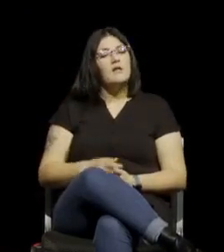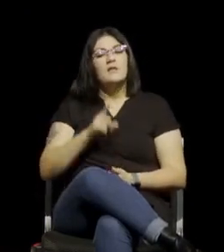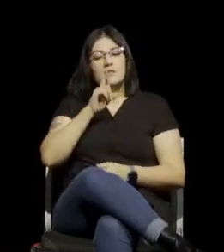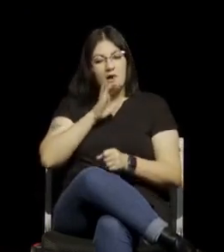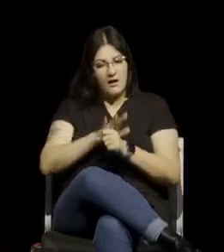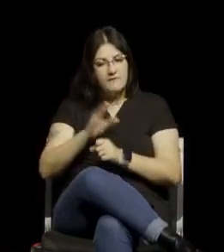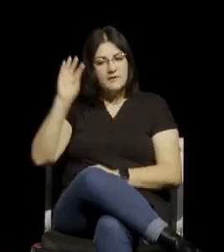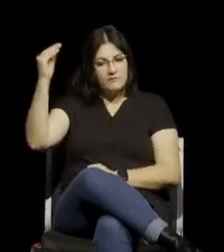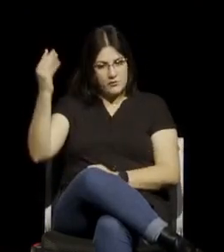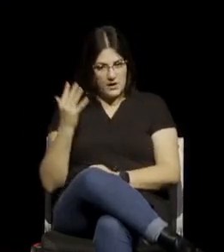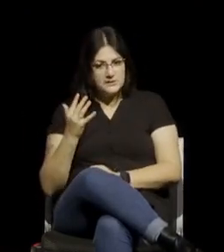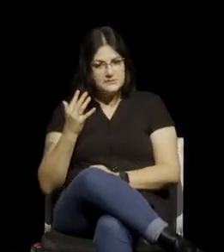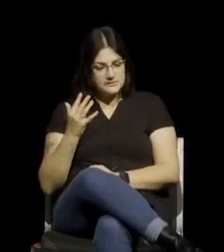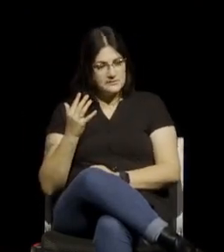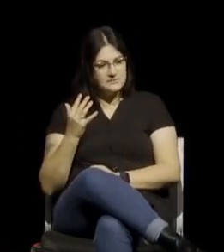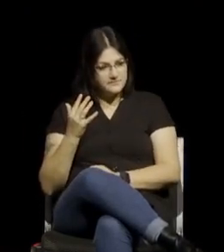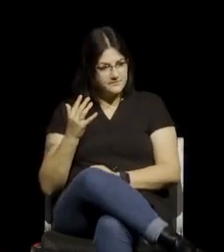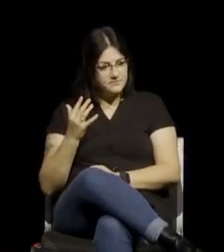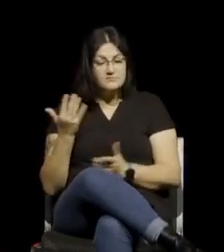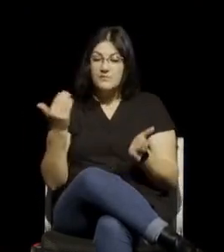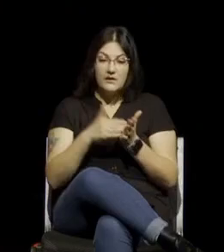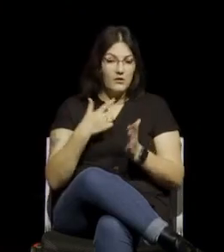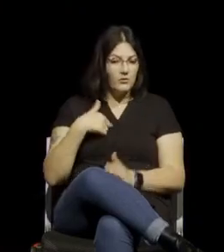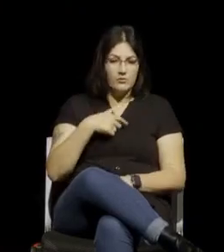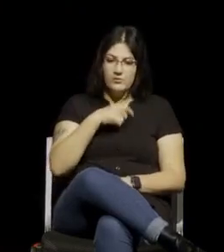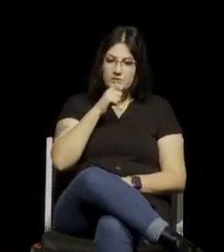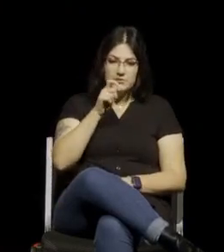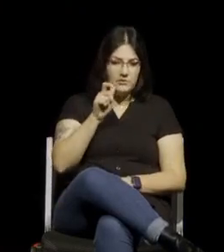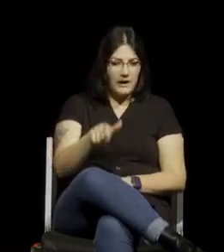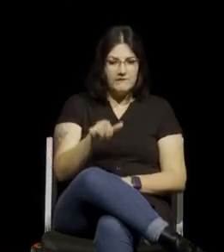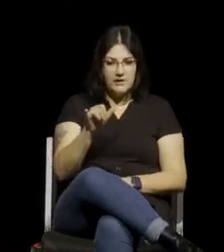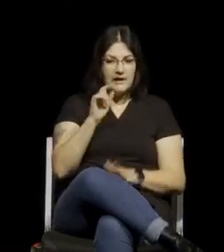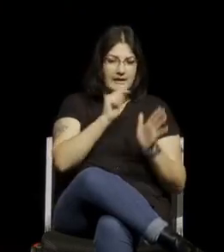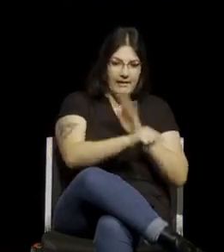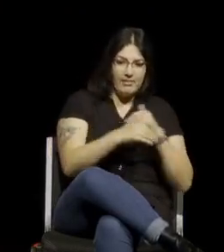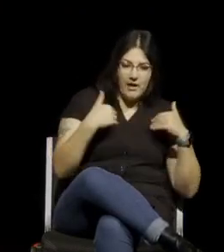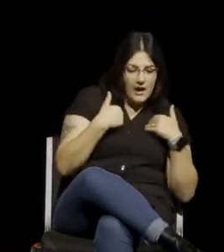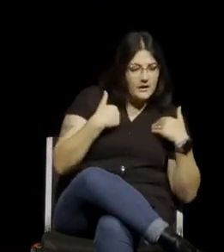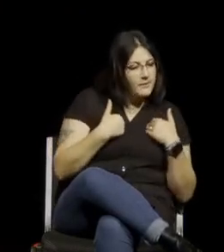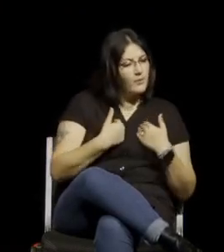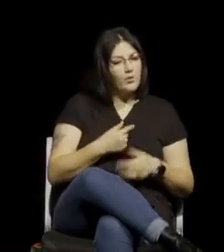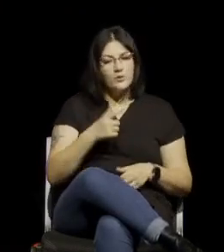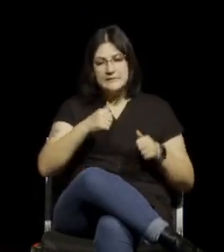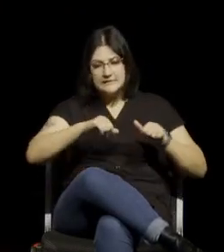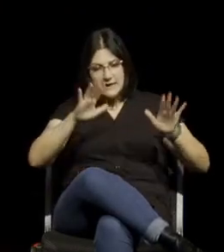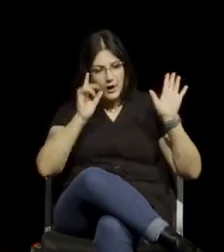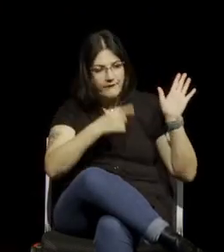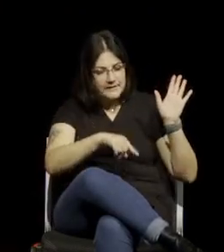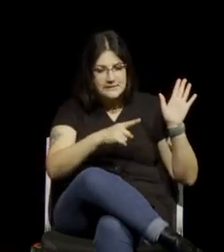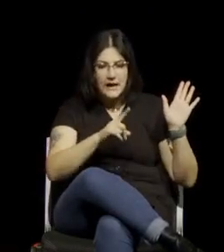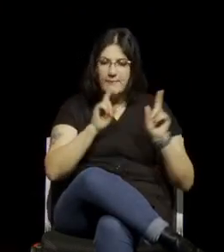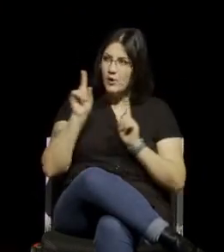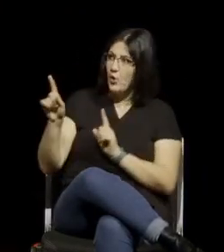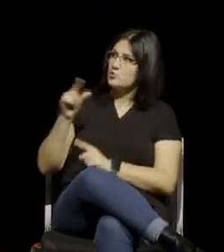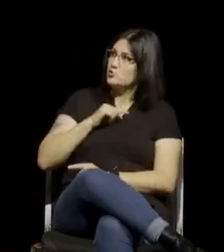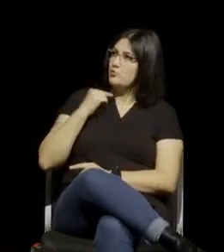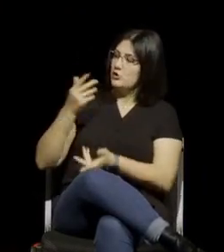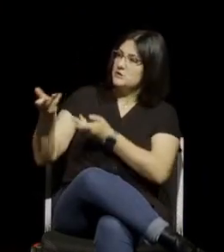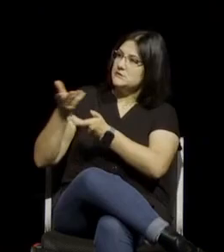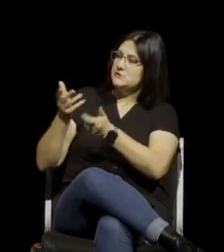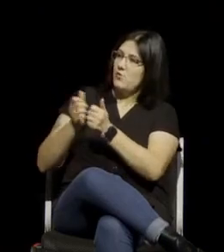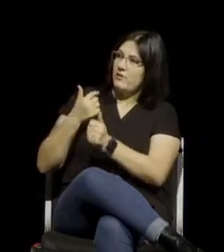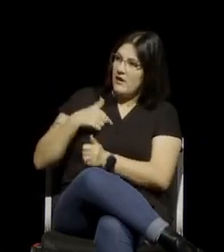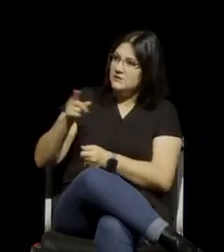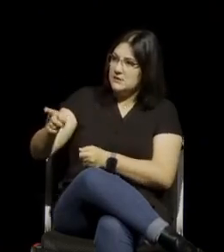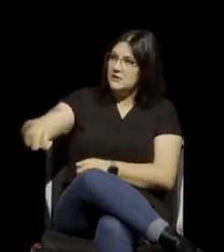covenant of grace, right? The covenant of grace. Once again, we don't have to, you know, slaughter animals and make sacrifices and go to a priest on our behalf to be able to intercede